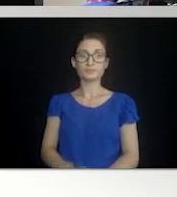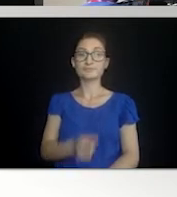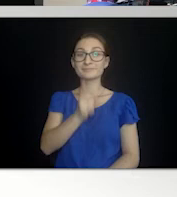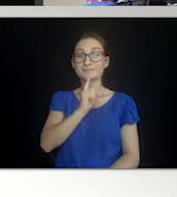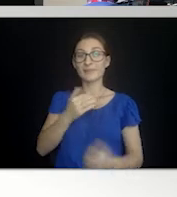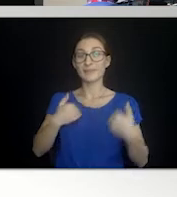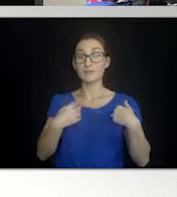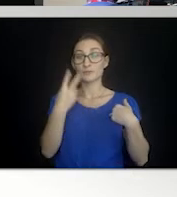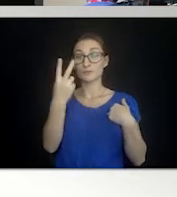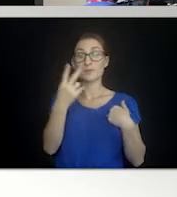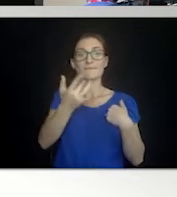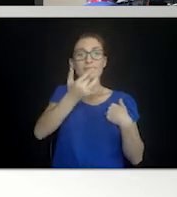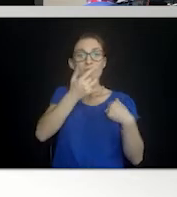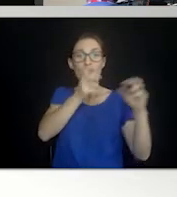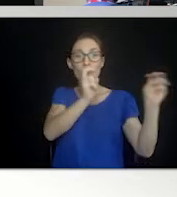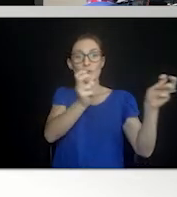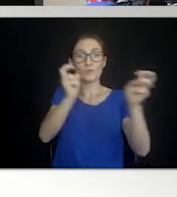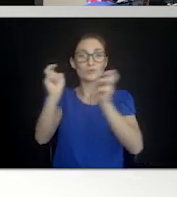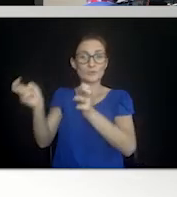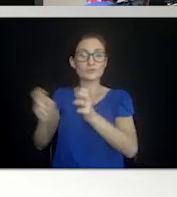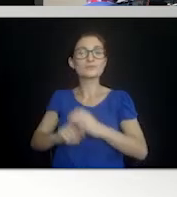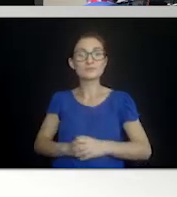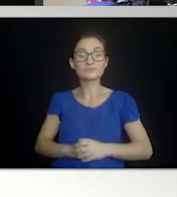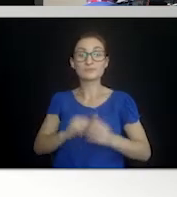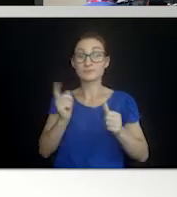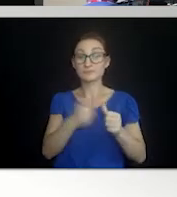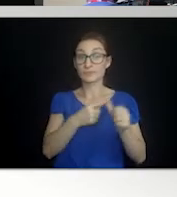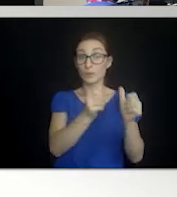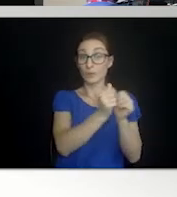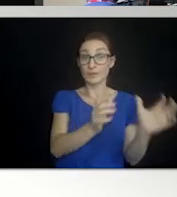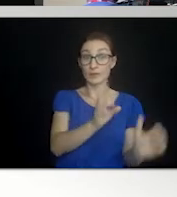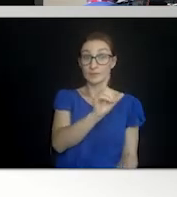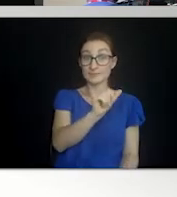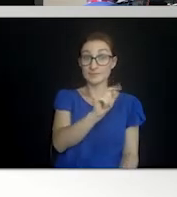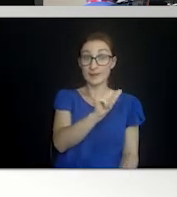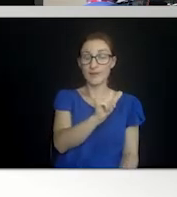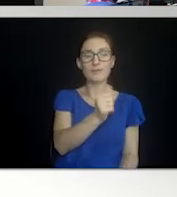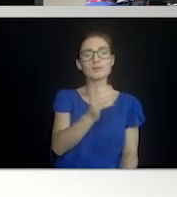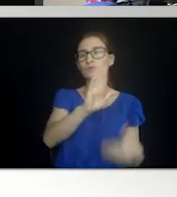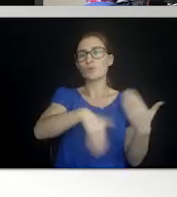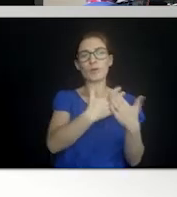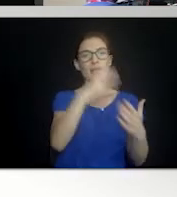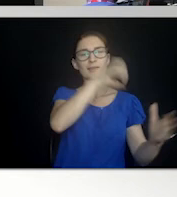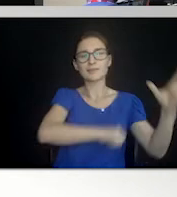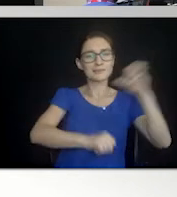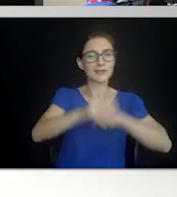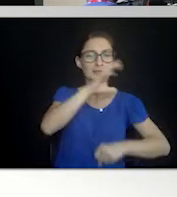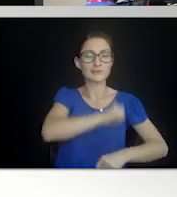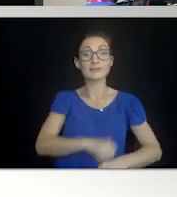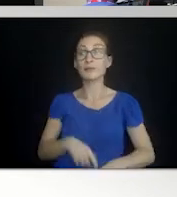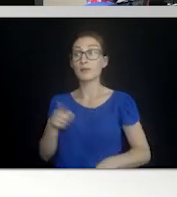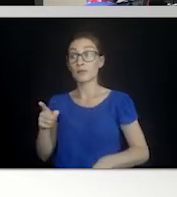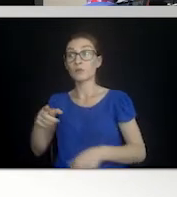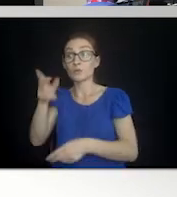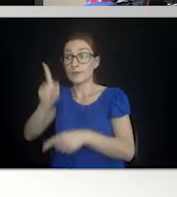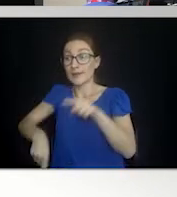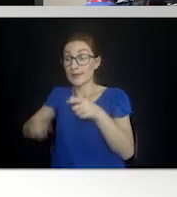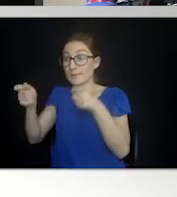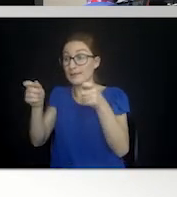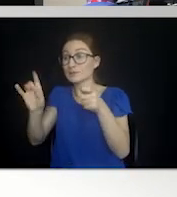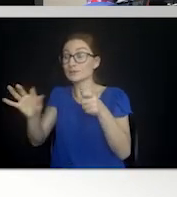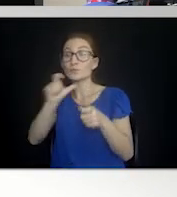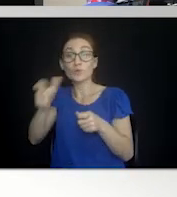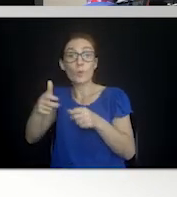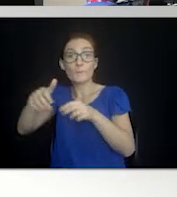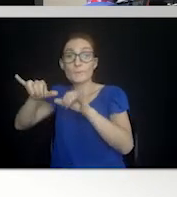I really do have 2 favorite quotes that my team will tell you about. First is, without data, it's all guesswork. And also, you can't manage what you